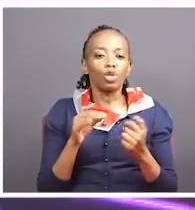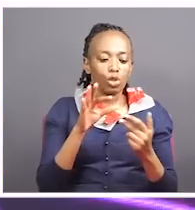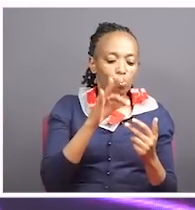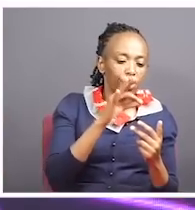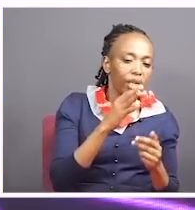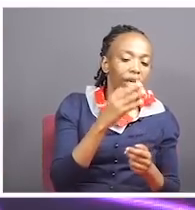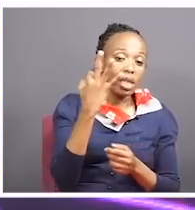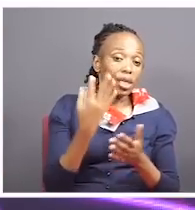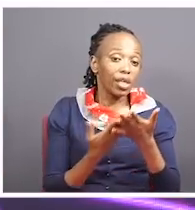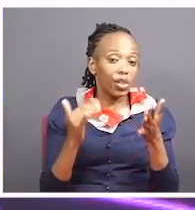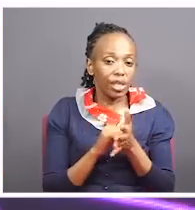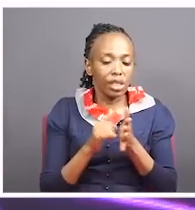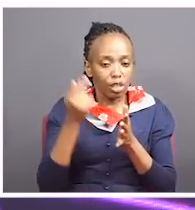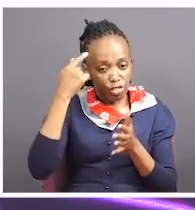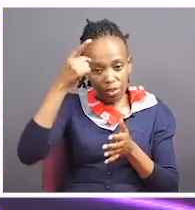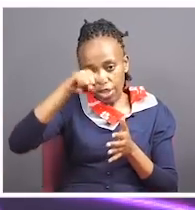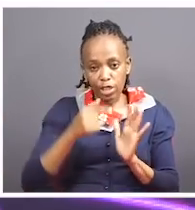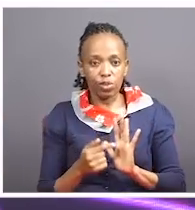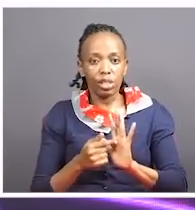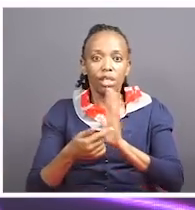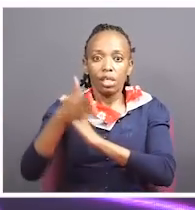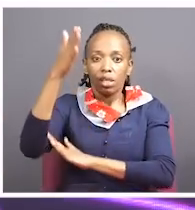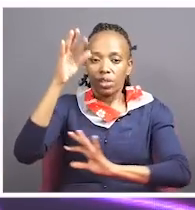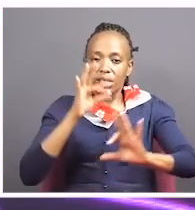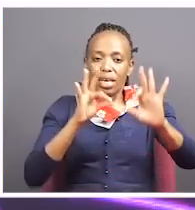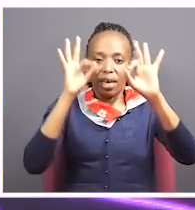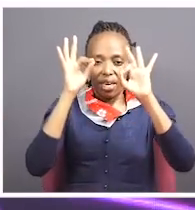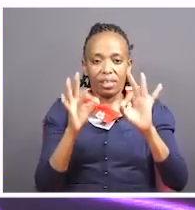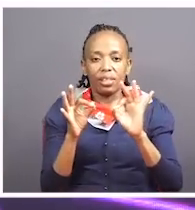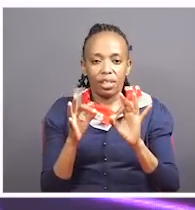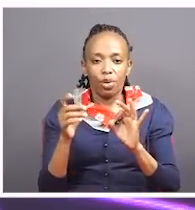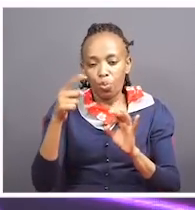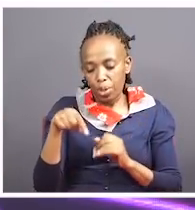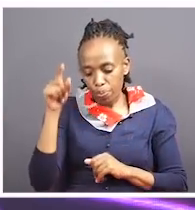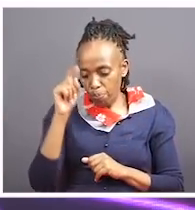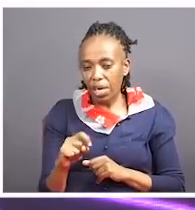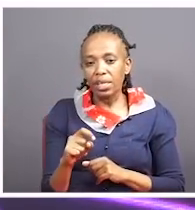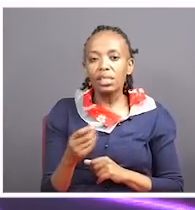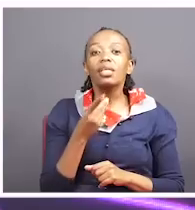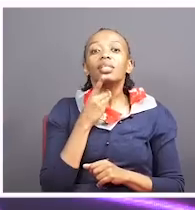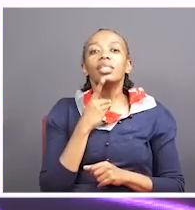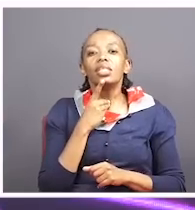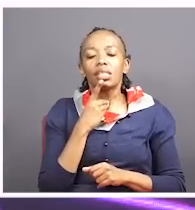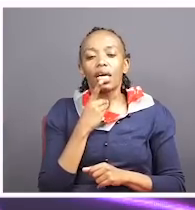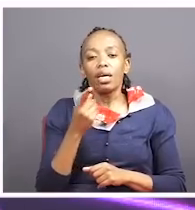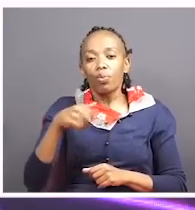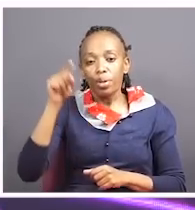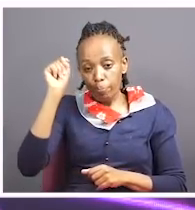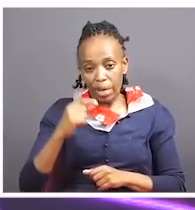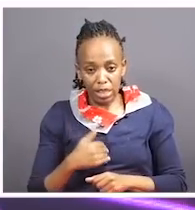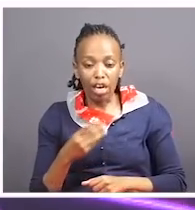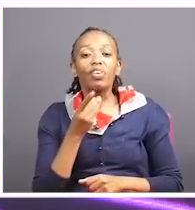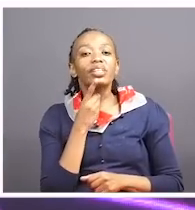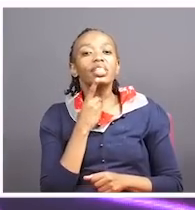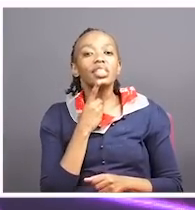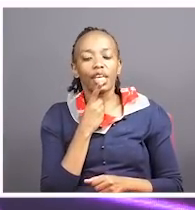to pick three things that for us to radiate God's excellence, we must desire, we must